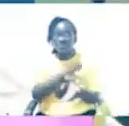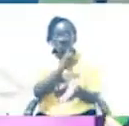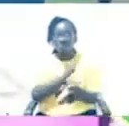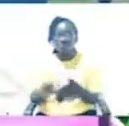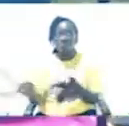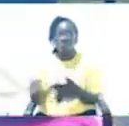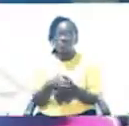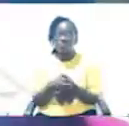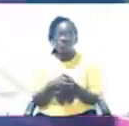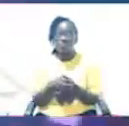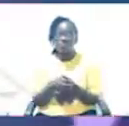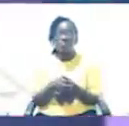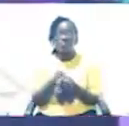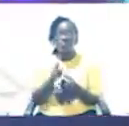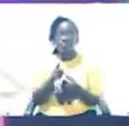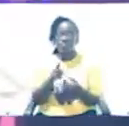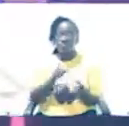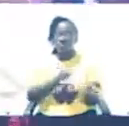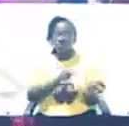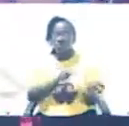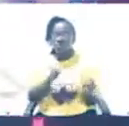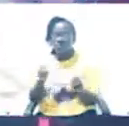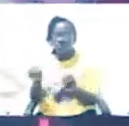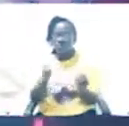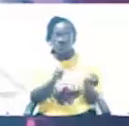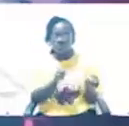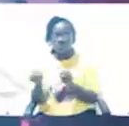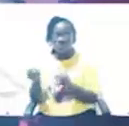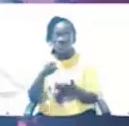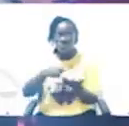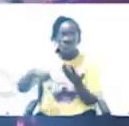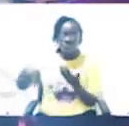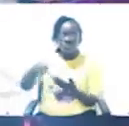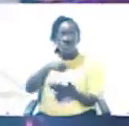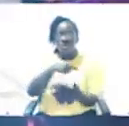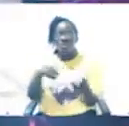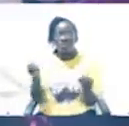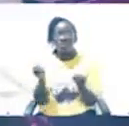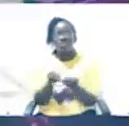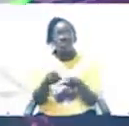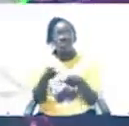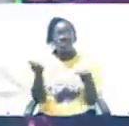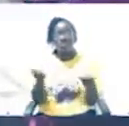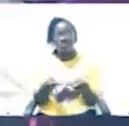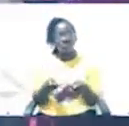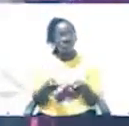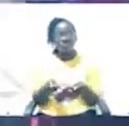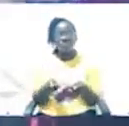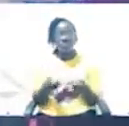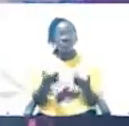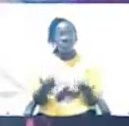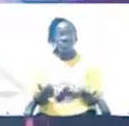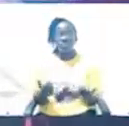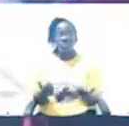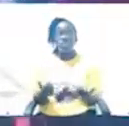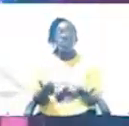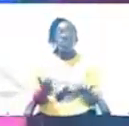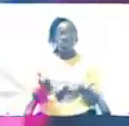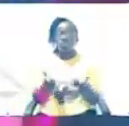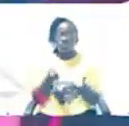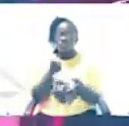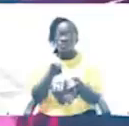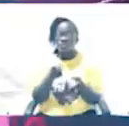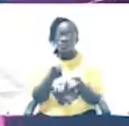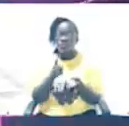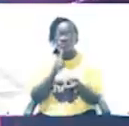You have gone about everywhere. I want you to speak to him. Ask him